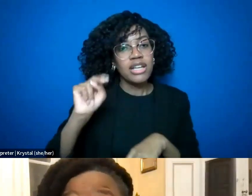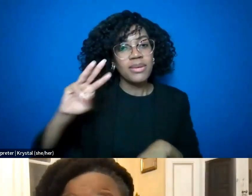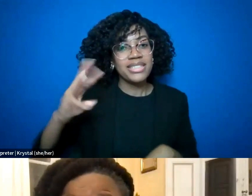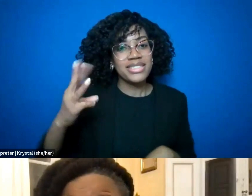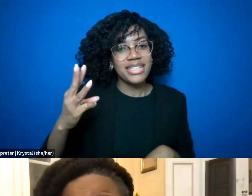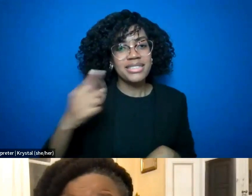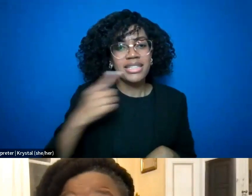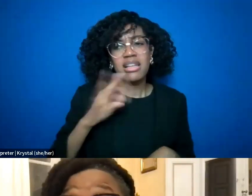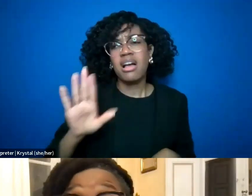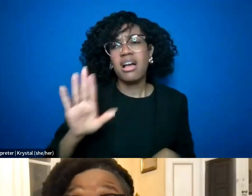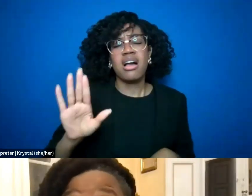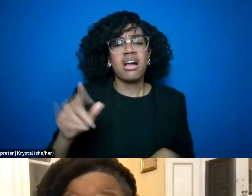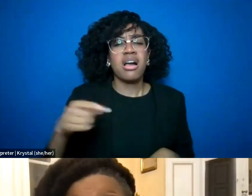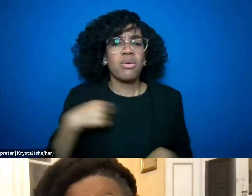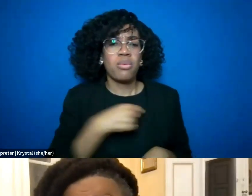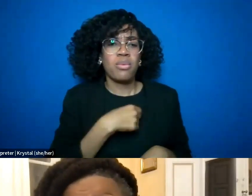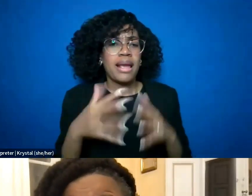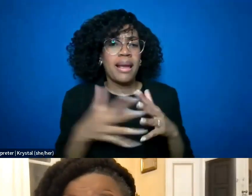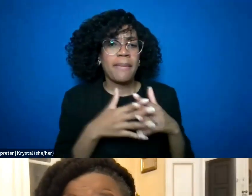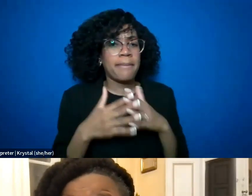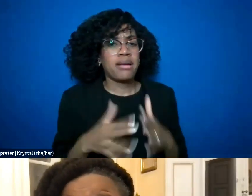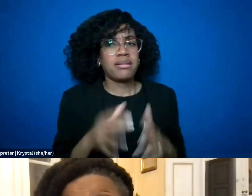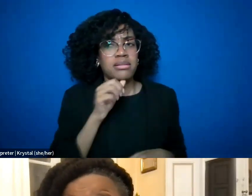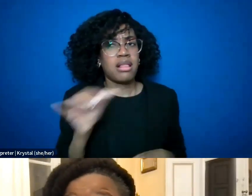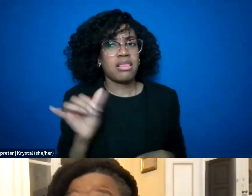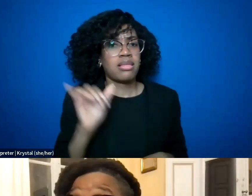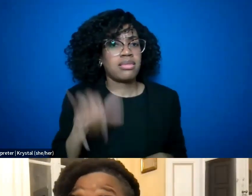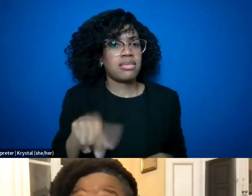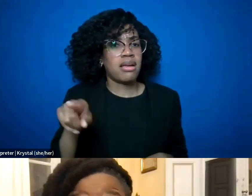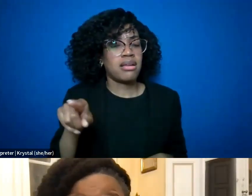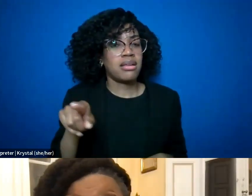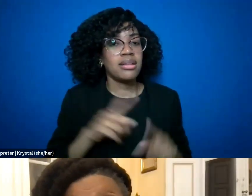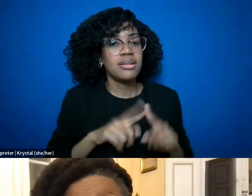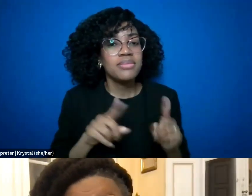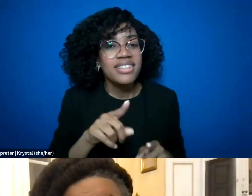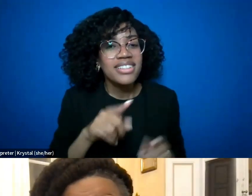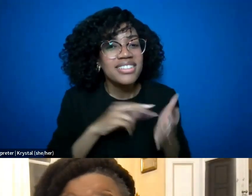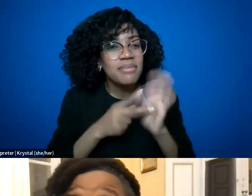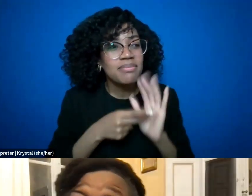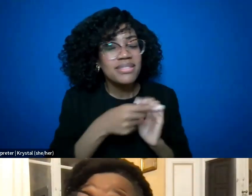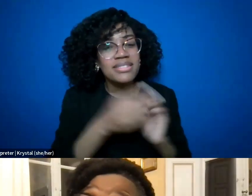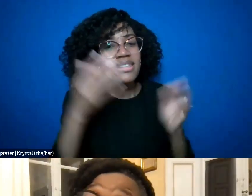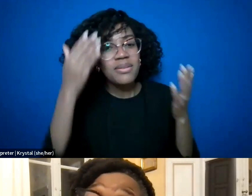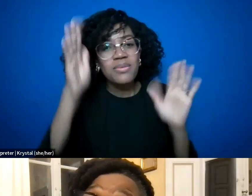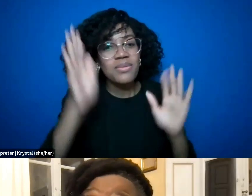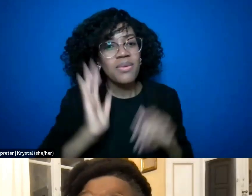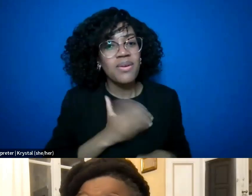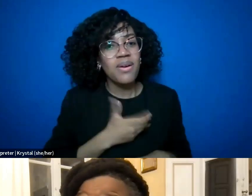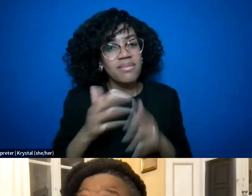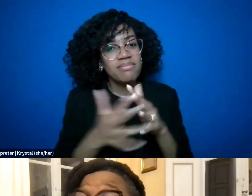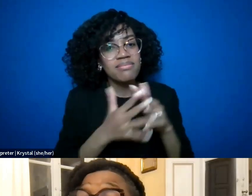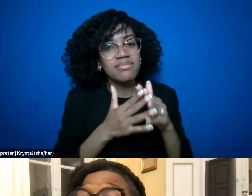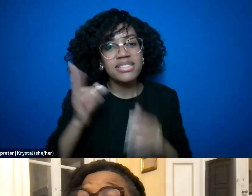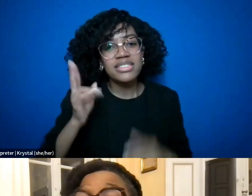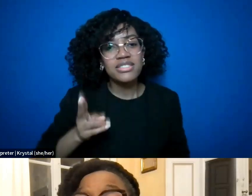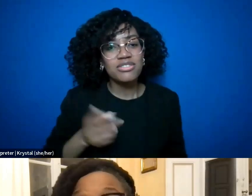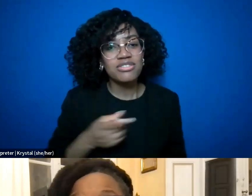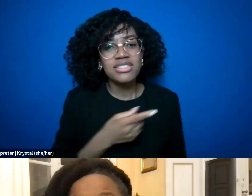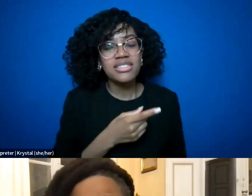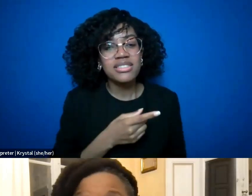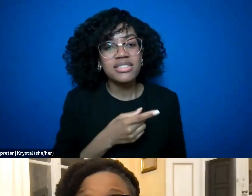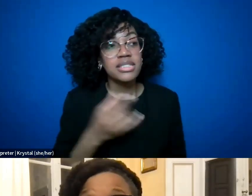is basically telling us that they didn't read anything about redemption. They don't really know the history. And if they do know the history, they